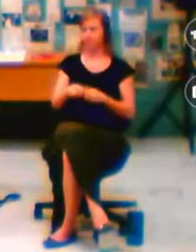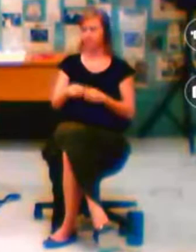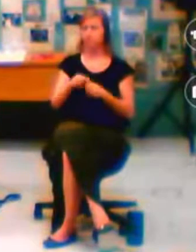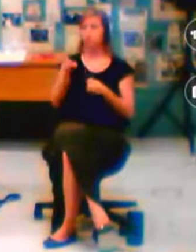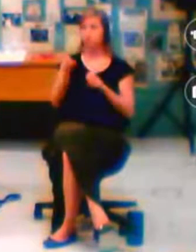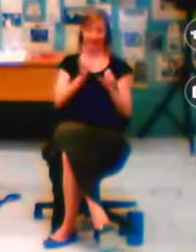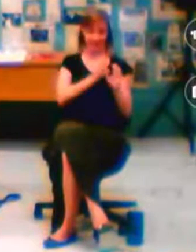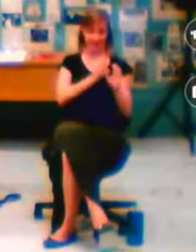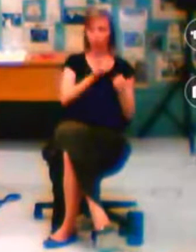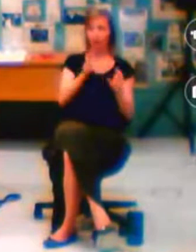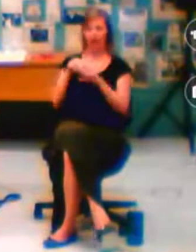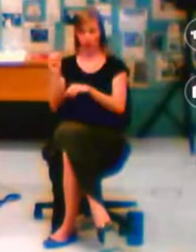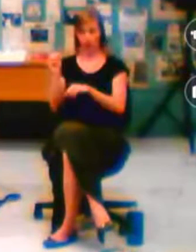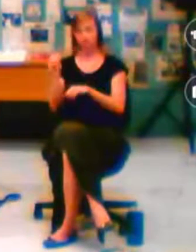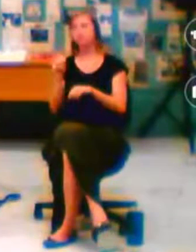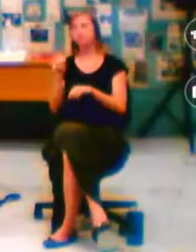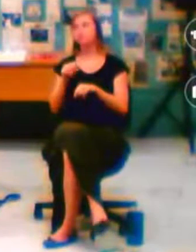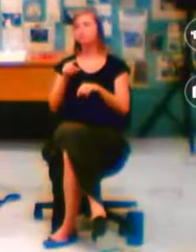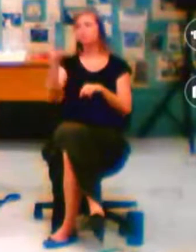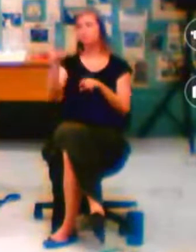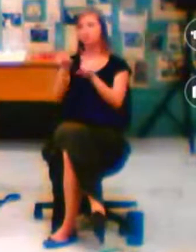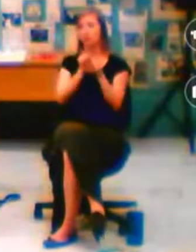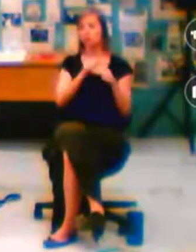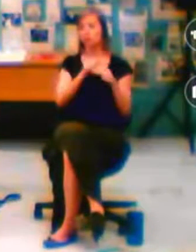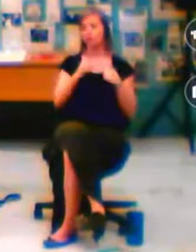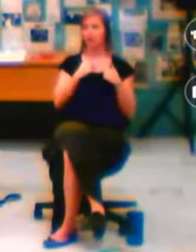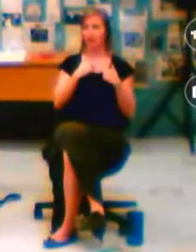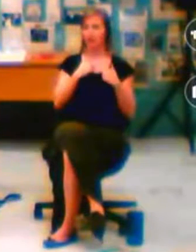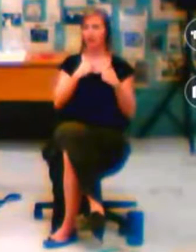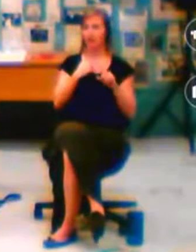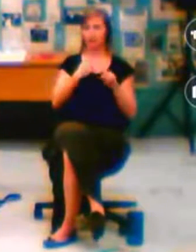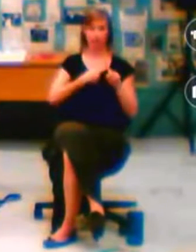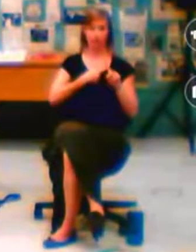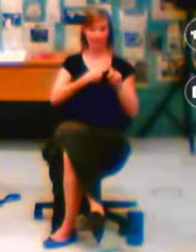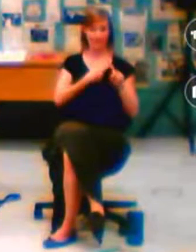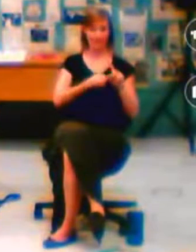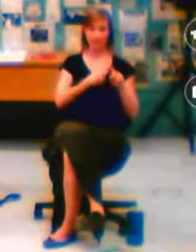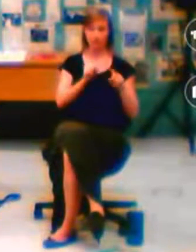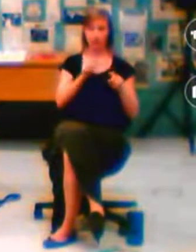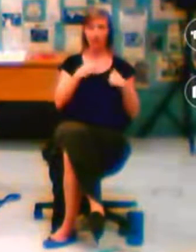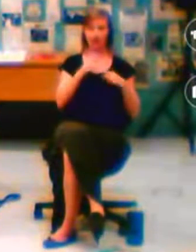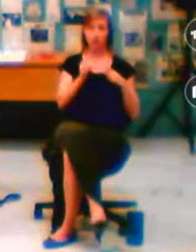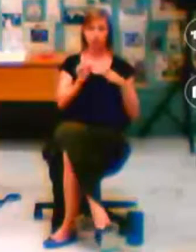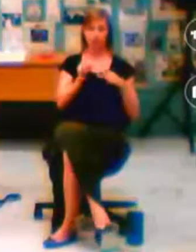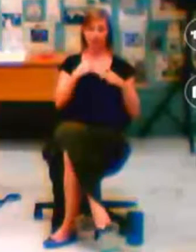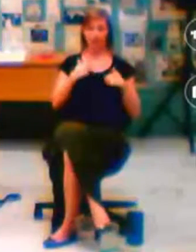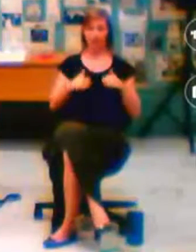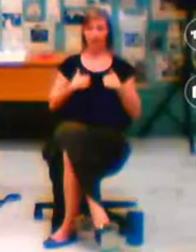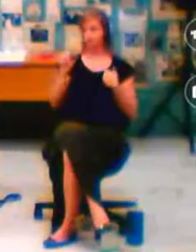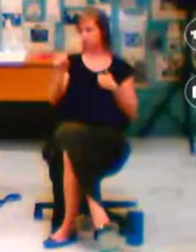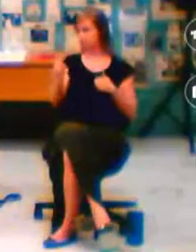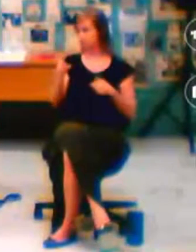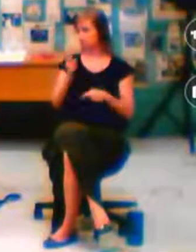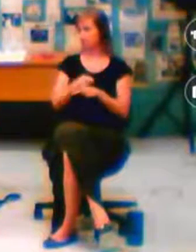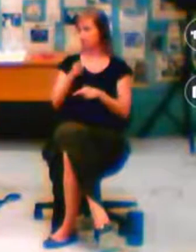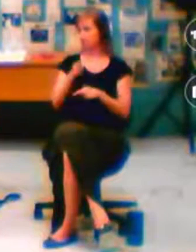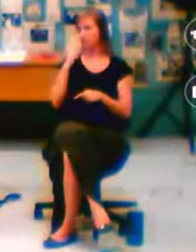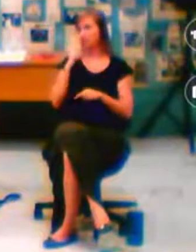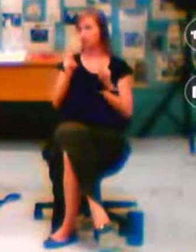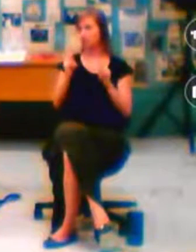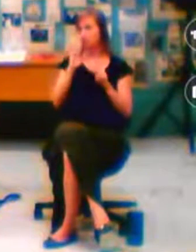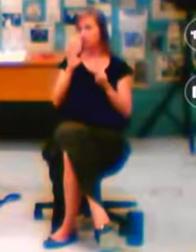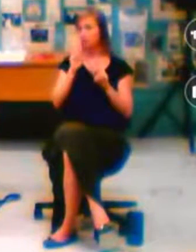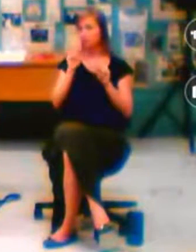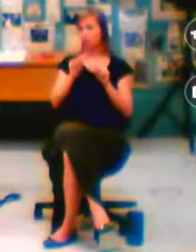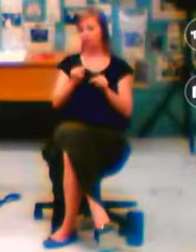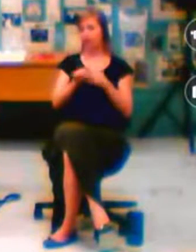statutory dependent on the state budget. So you will pay for Colorado Care no matter what. Yeah. That's right. You have the